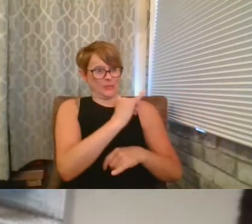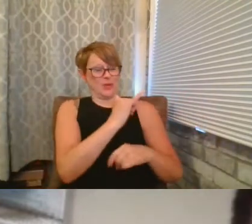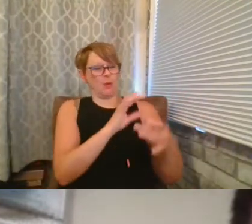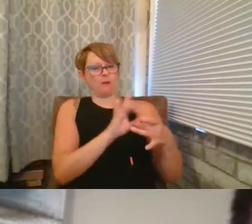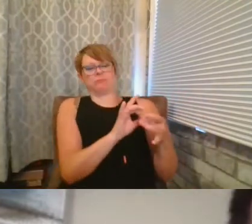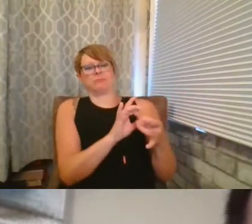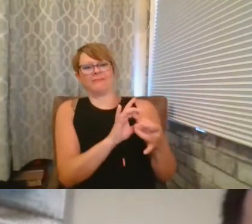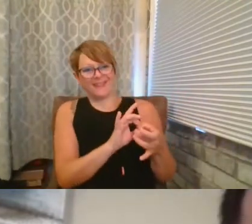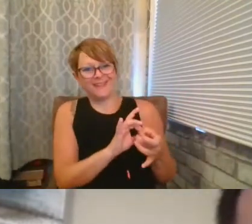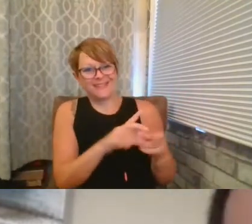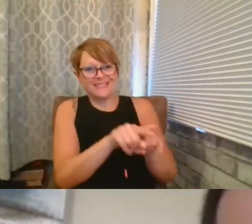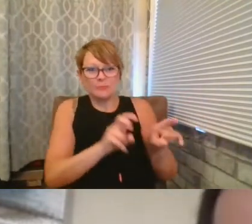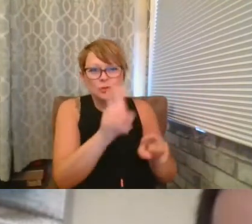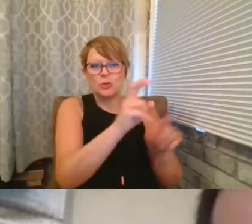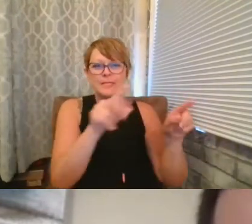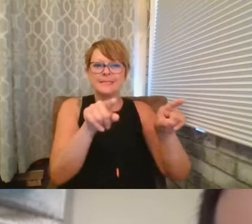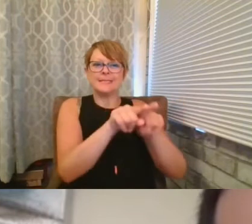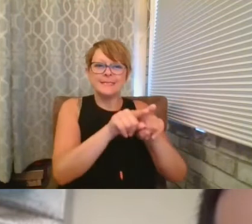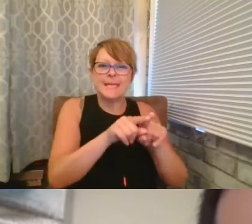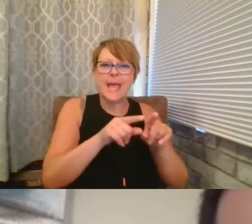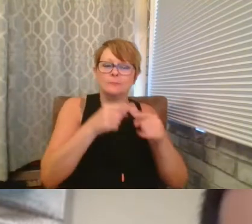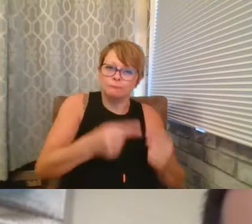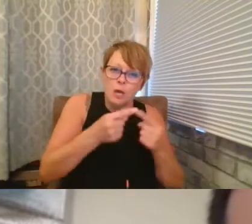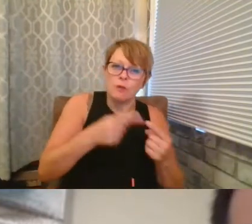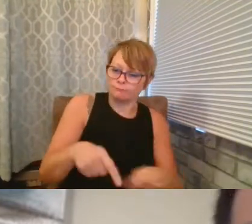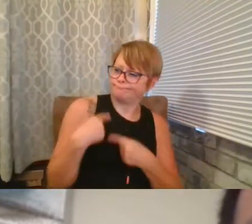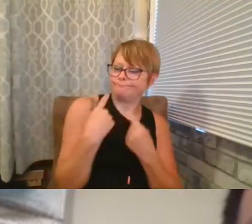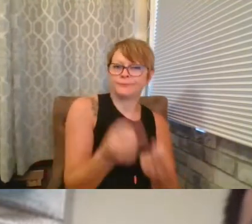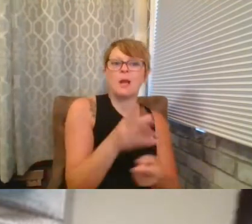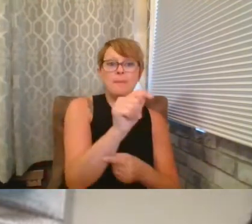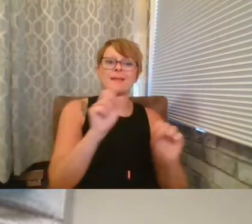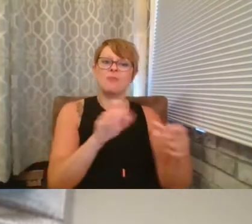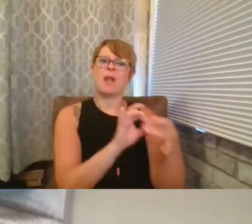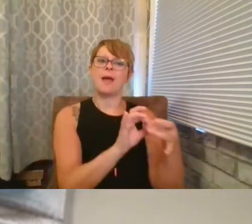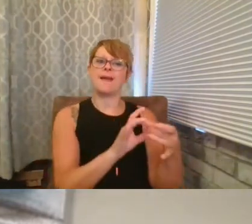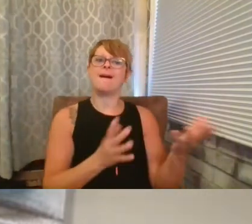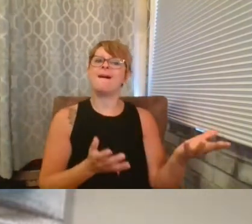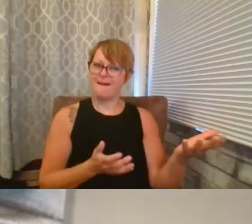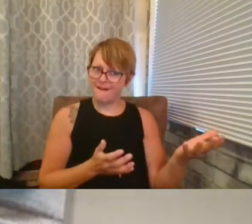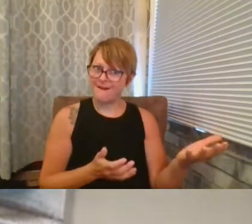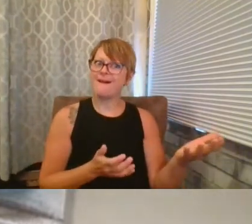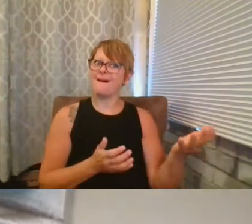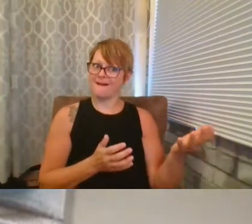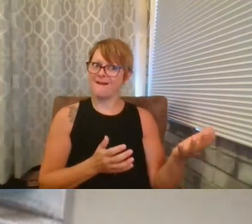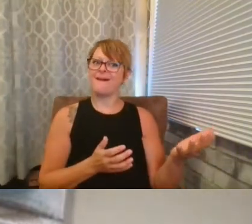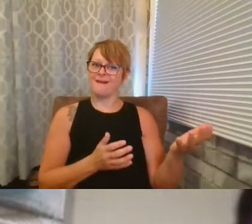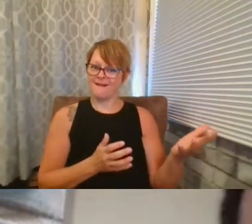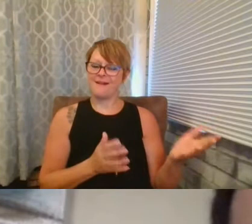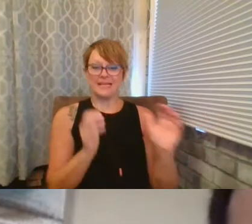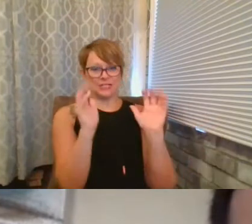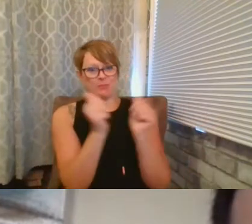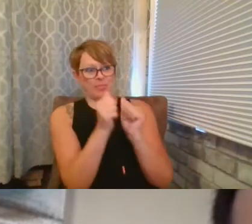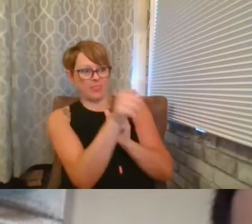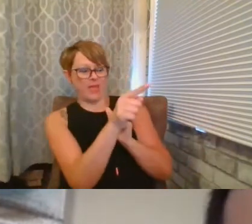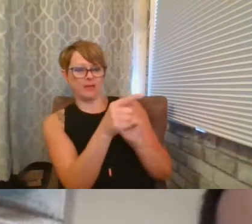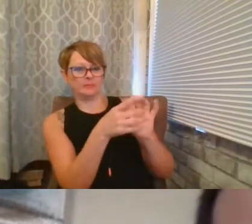and we have our own battles, but we can relate to each other's battles. It's very different to talk to another Canadian and talk to them about your struggle, because they can't